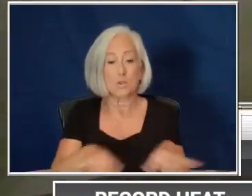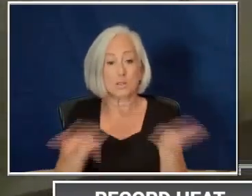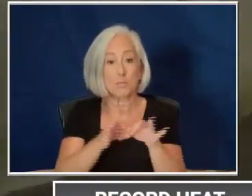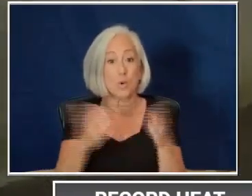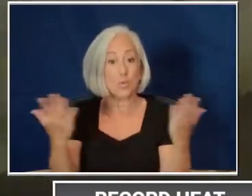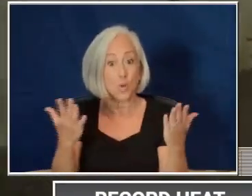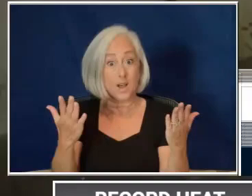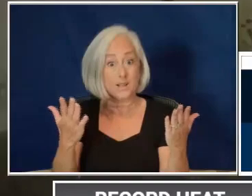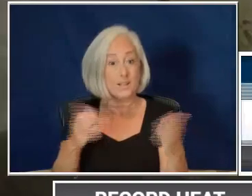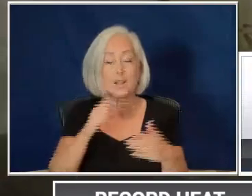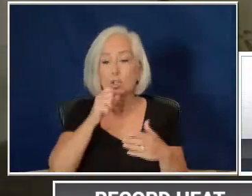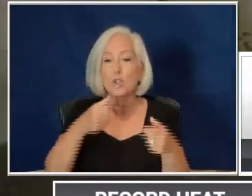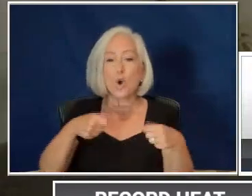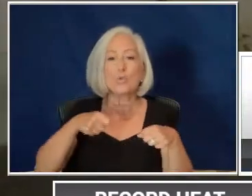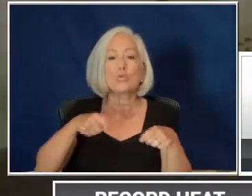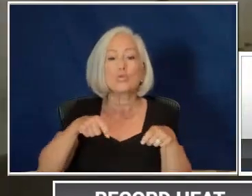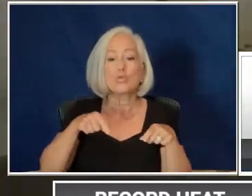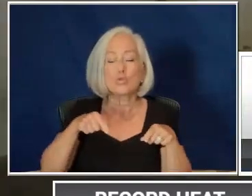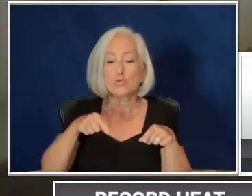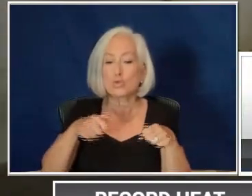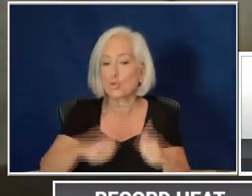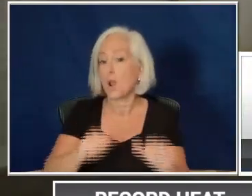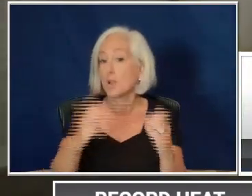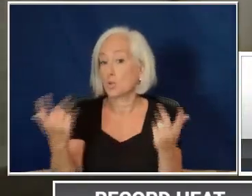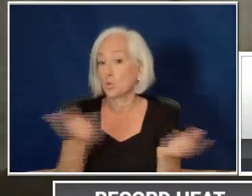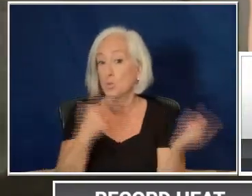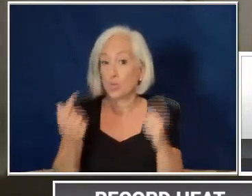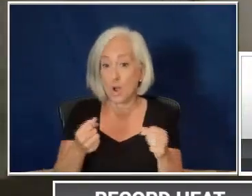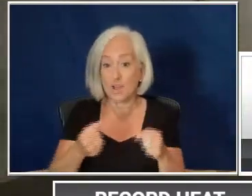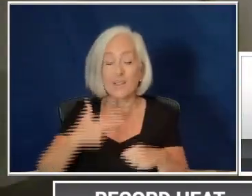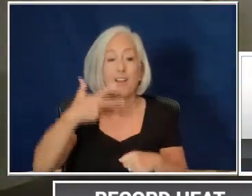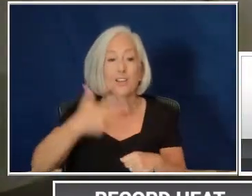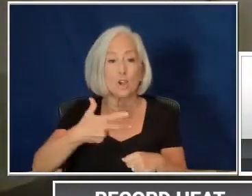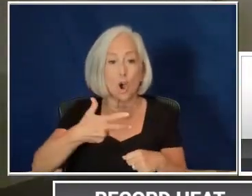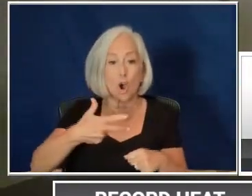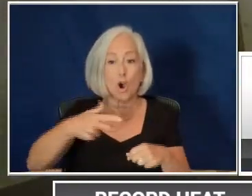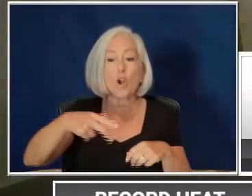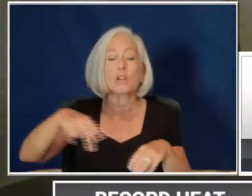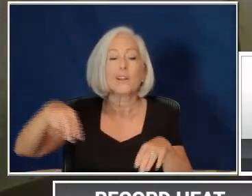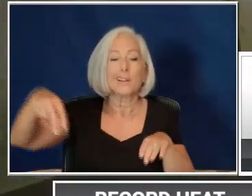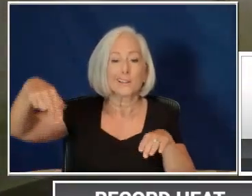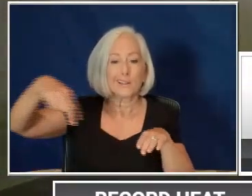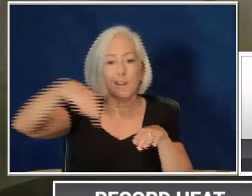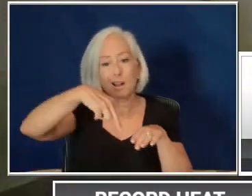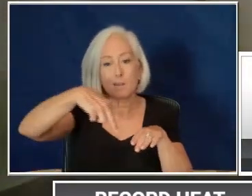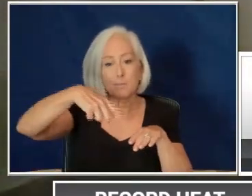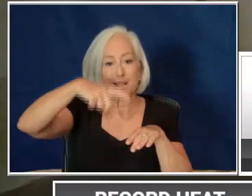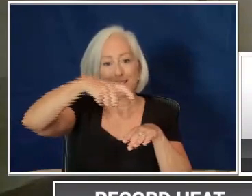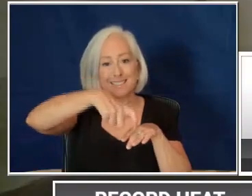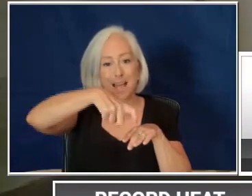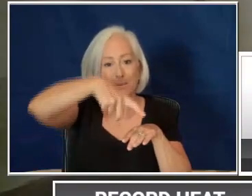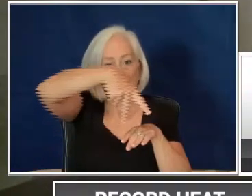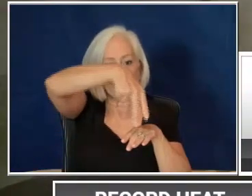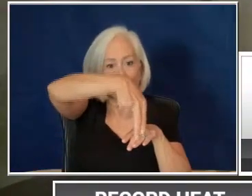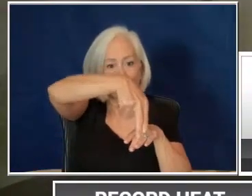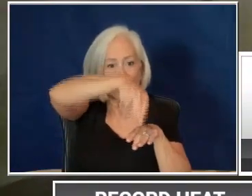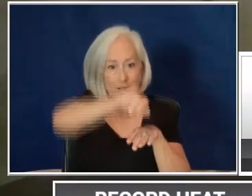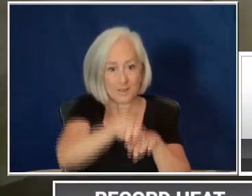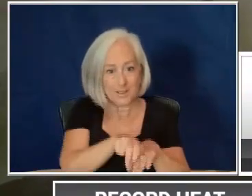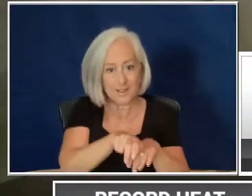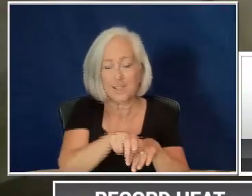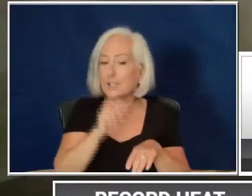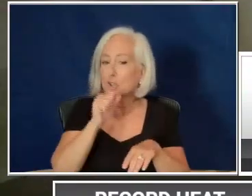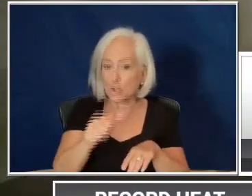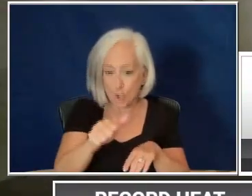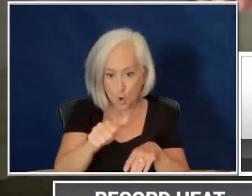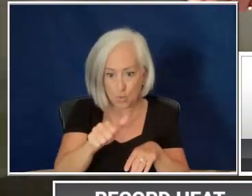and then sit down and watch your head. Well, this is great, and we're going to talk with Gretchen a little bit later about the history of this car and the